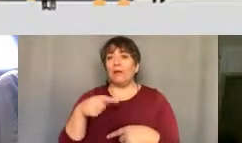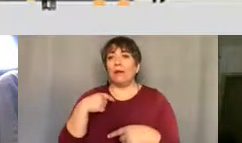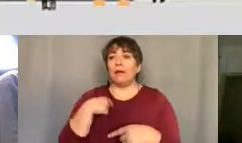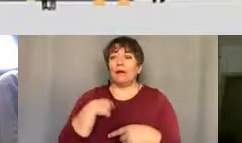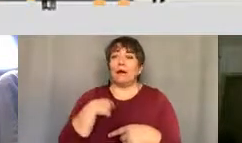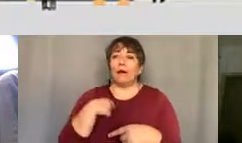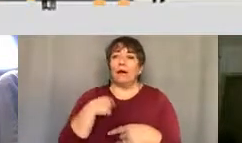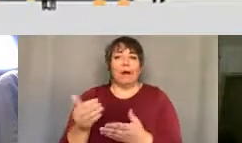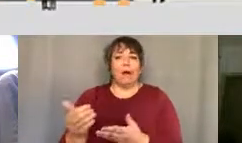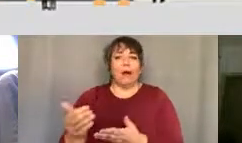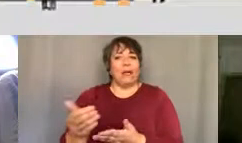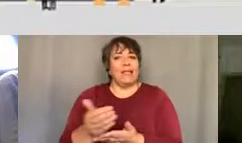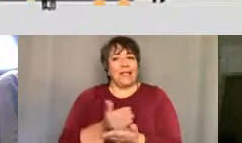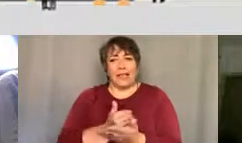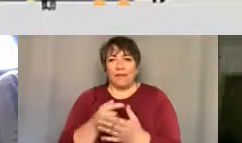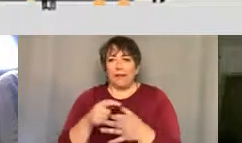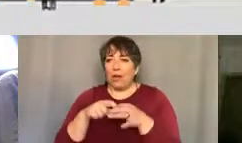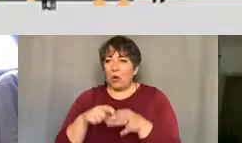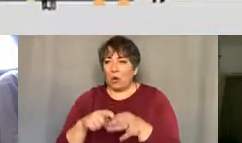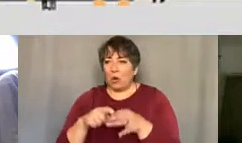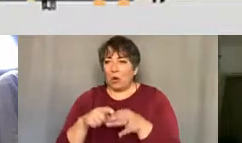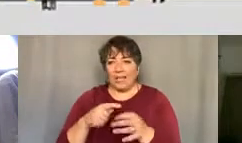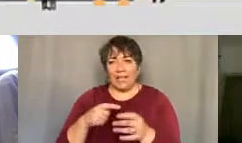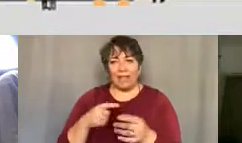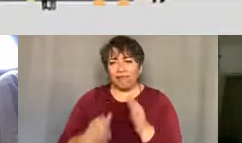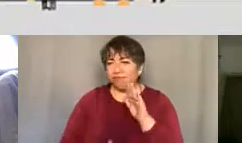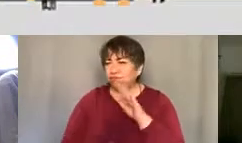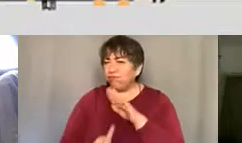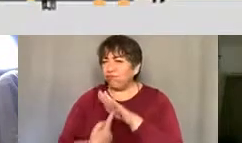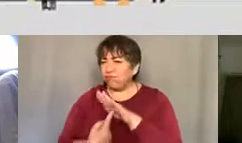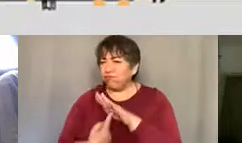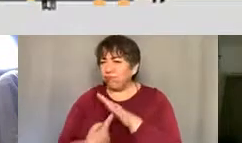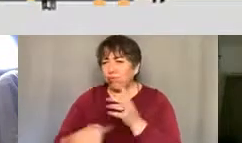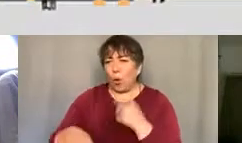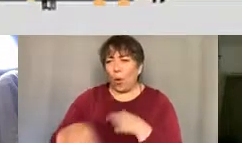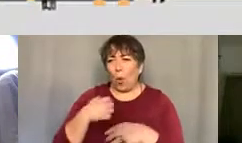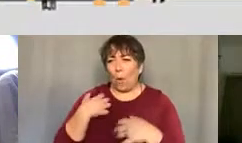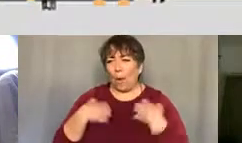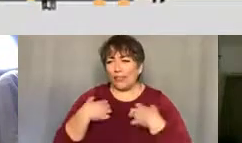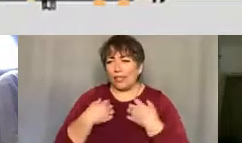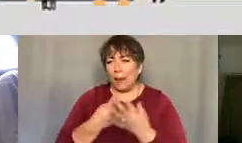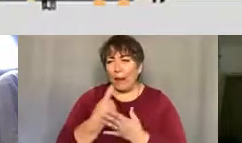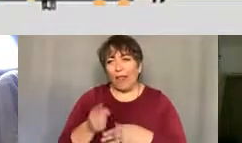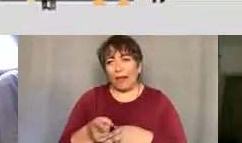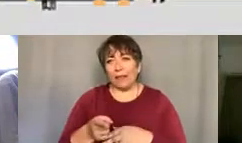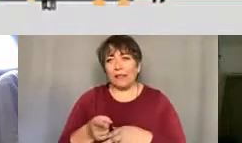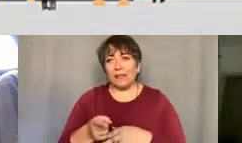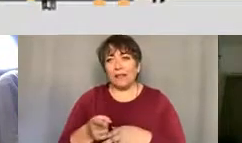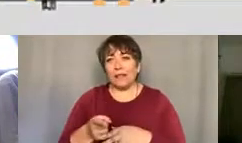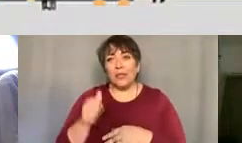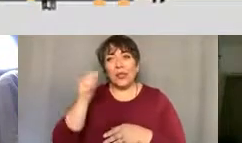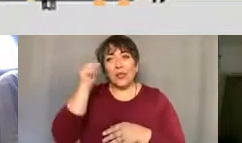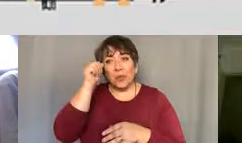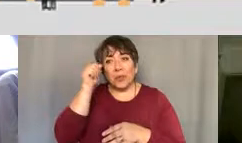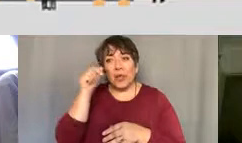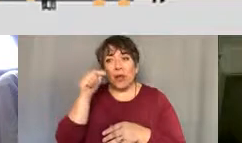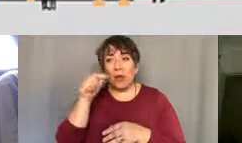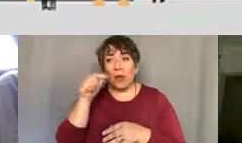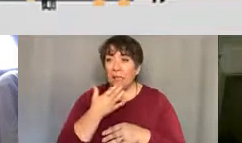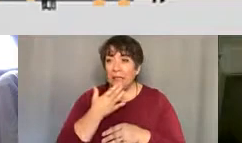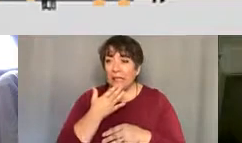us and something that we're all really passionate about. We know that there's an estimated 237 million medication errors per year in